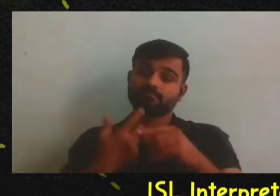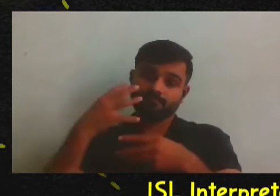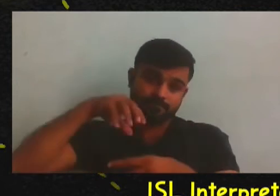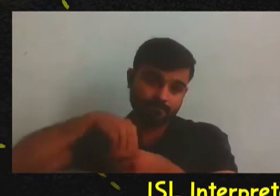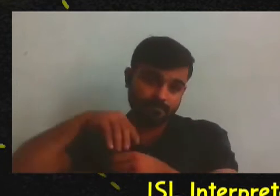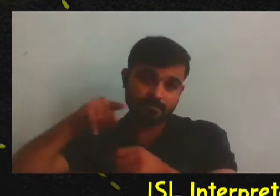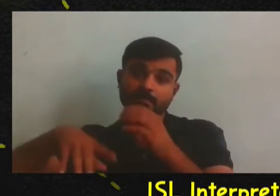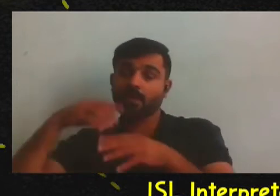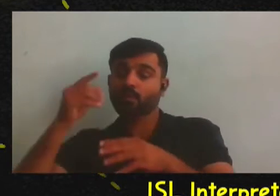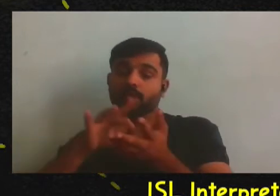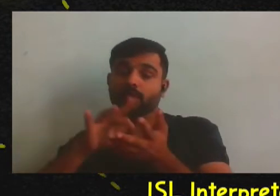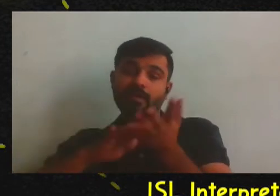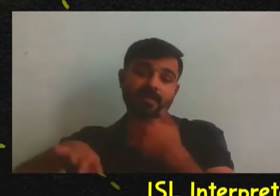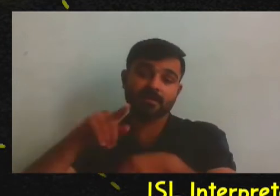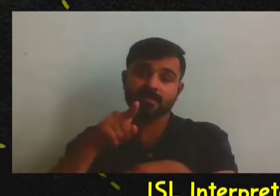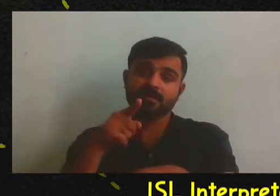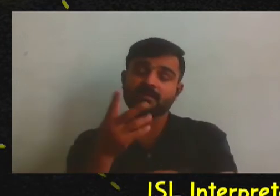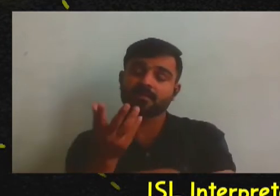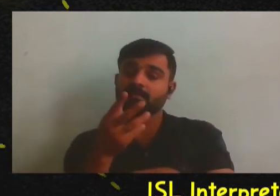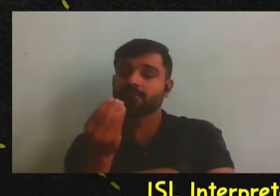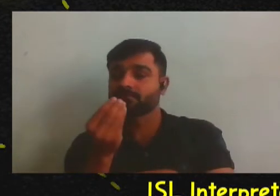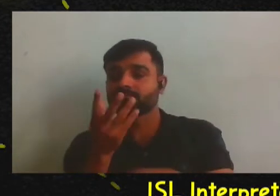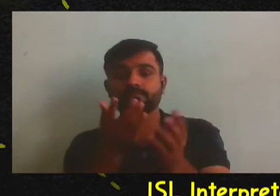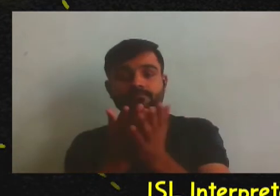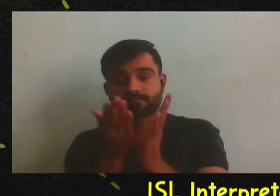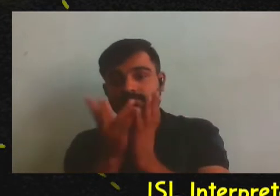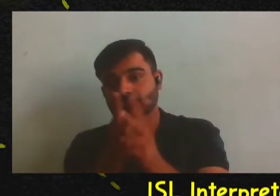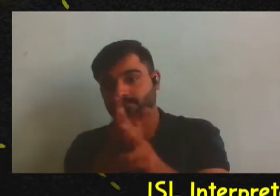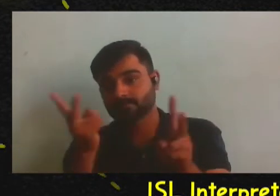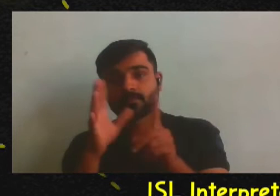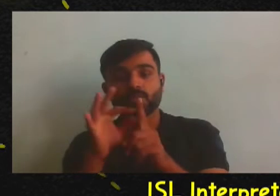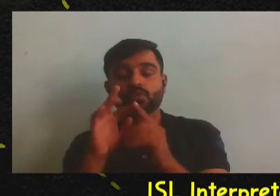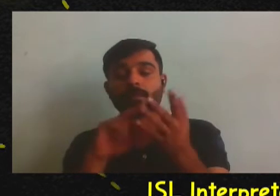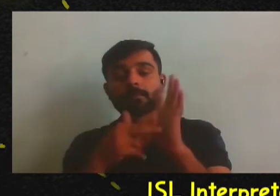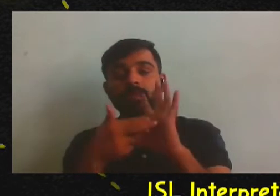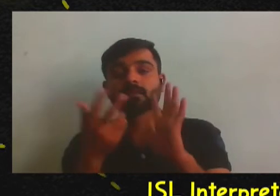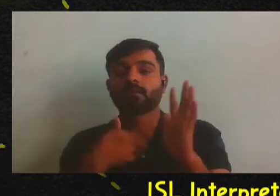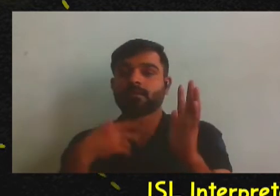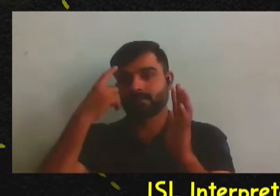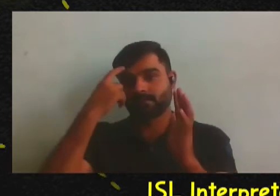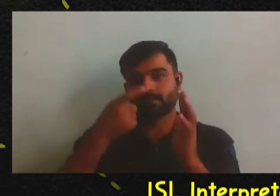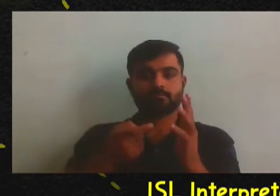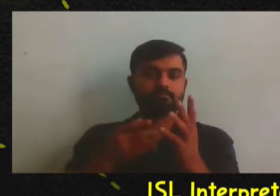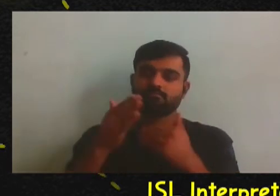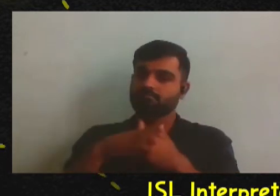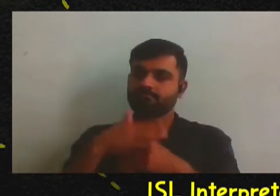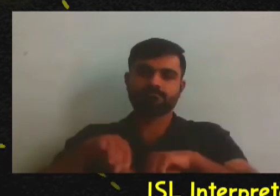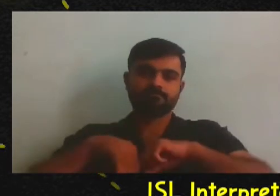kind of, distant way, what does that mean? So I think it's an ongoing